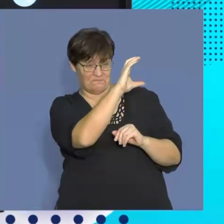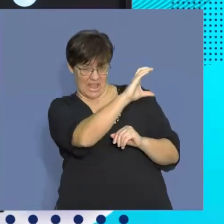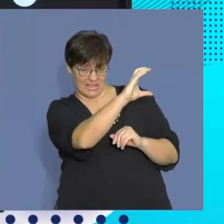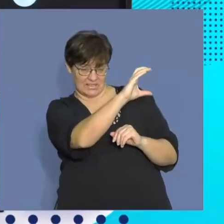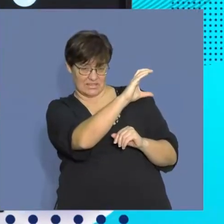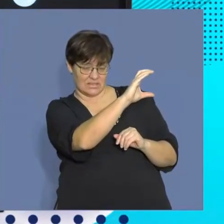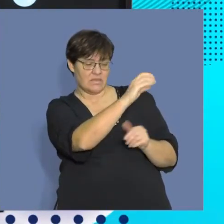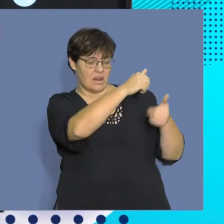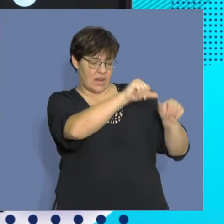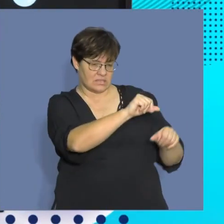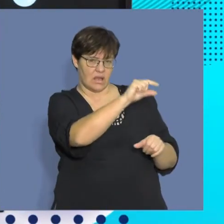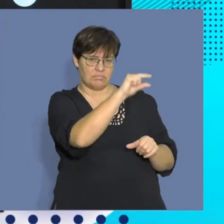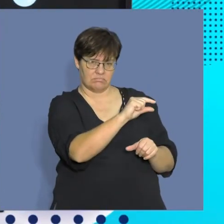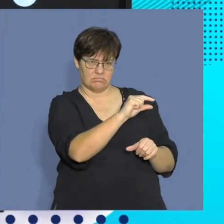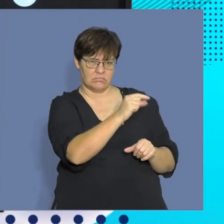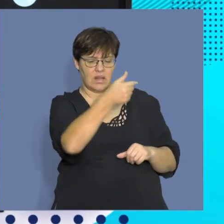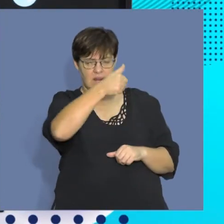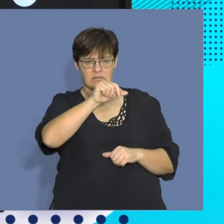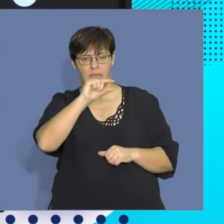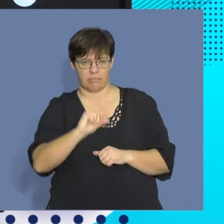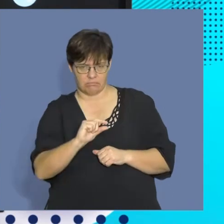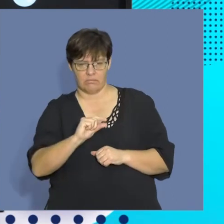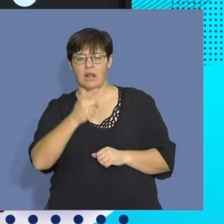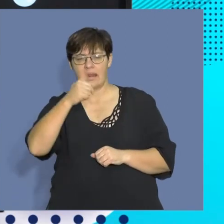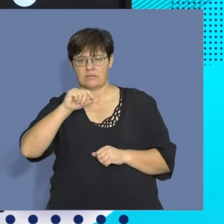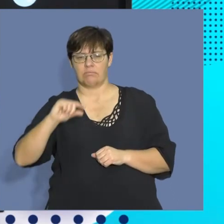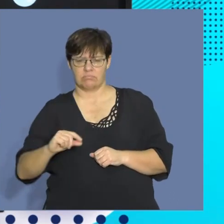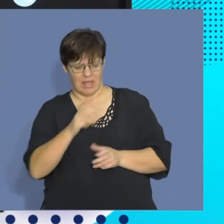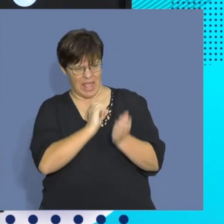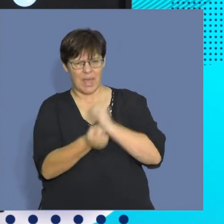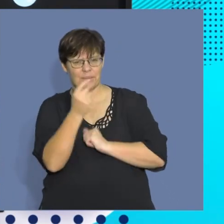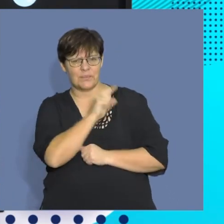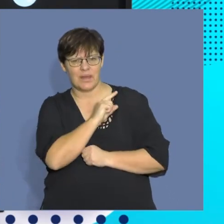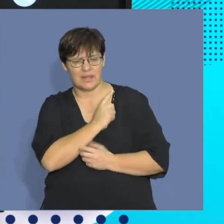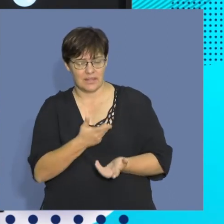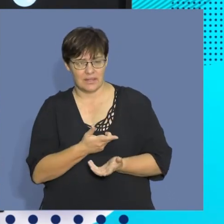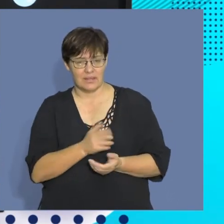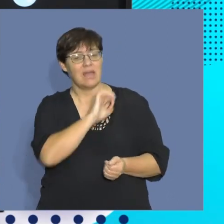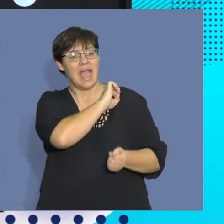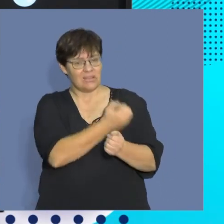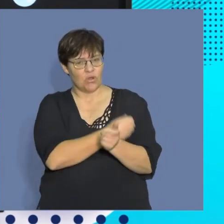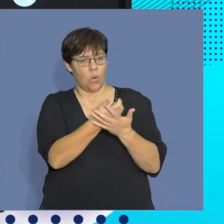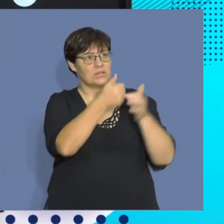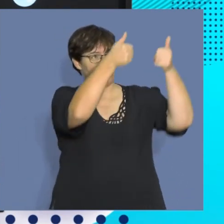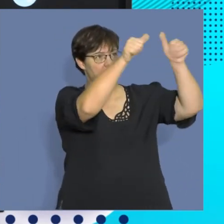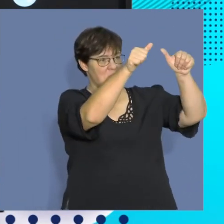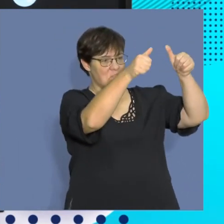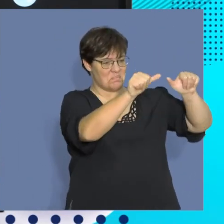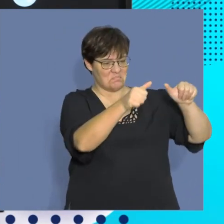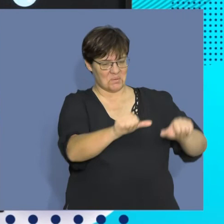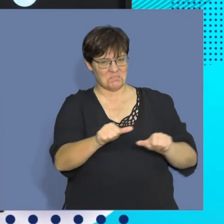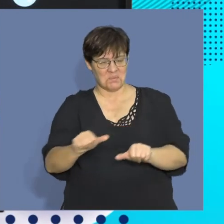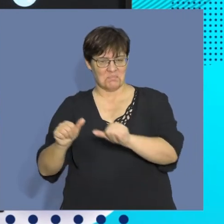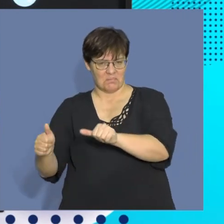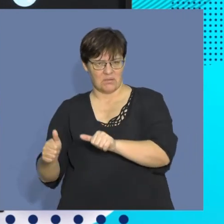energy decreases. So the question is, why does that happen? Let's think about this. So energy is always moving from